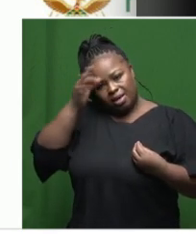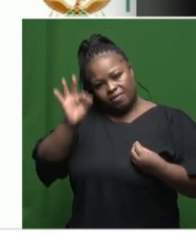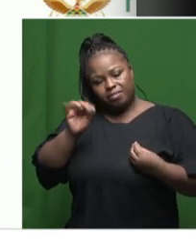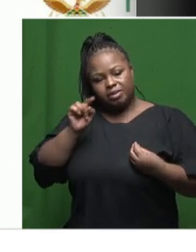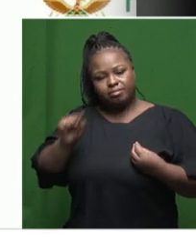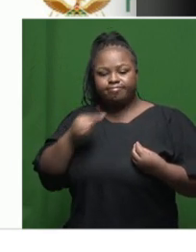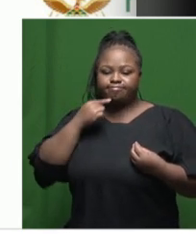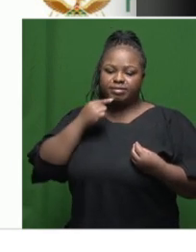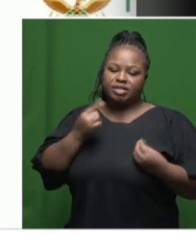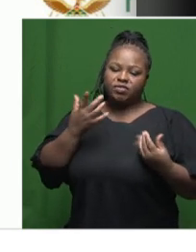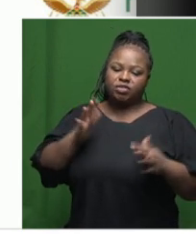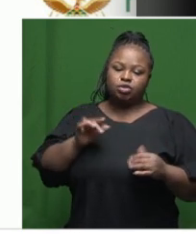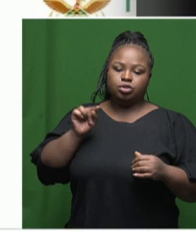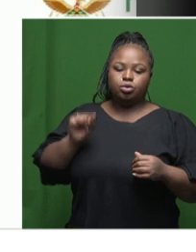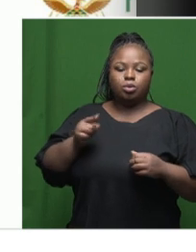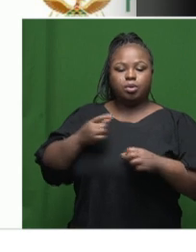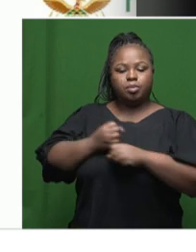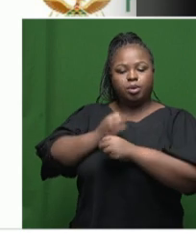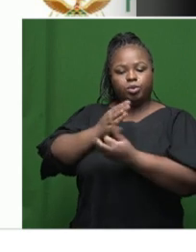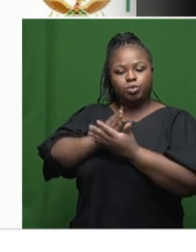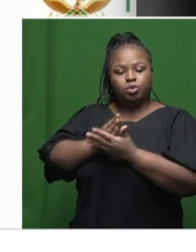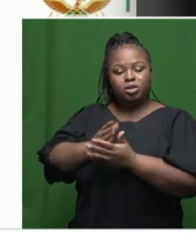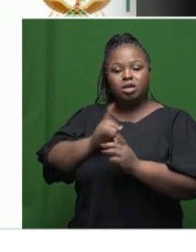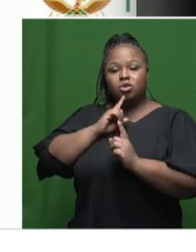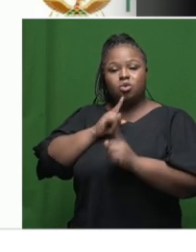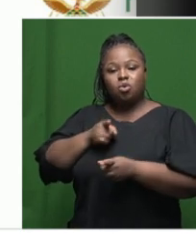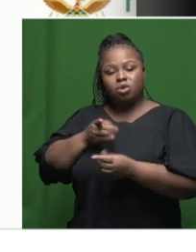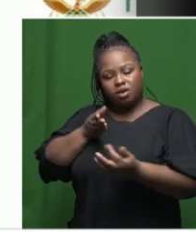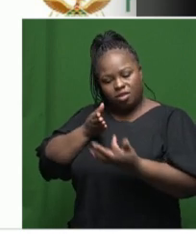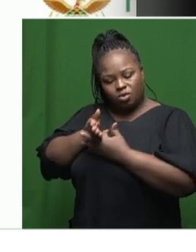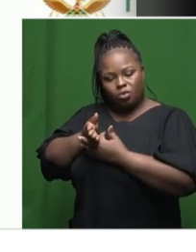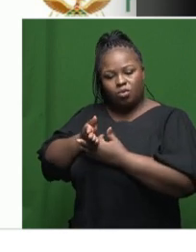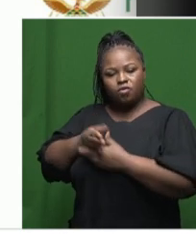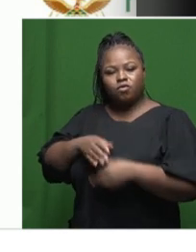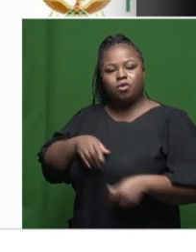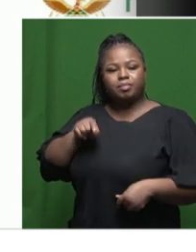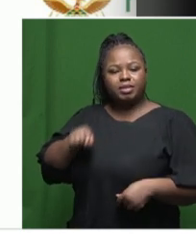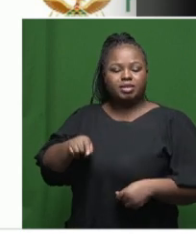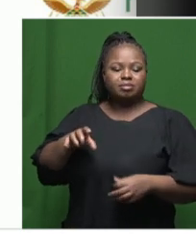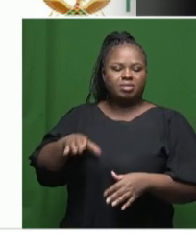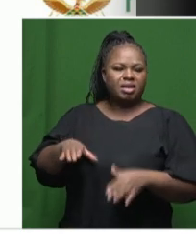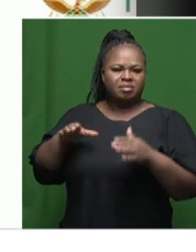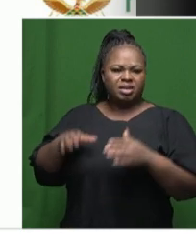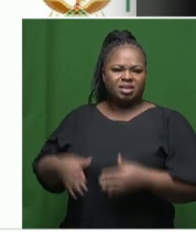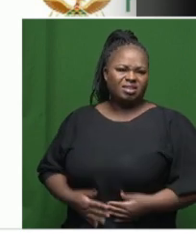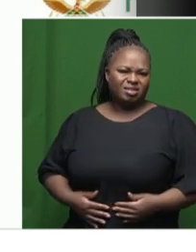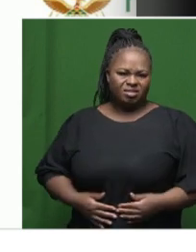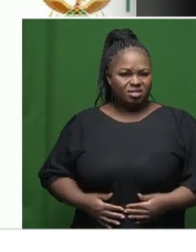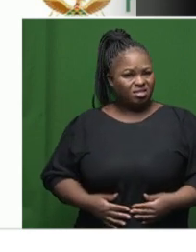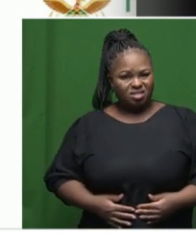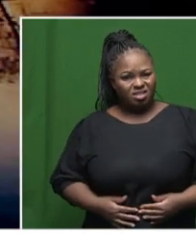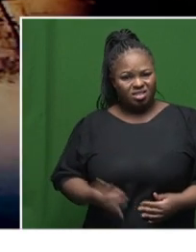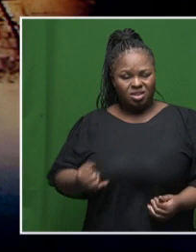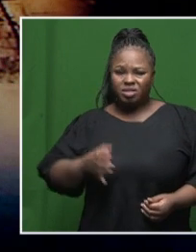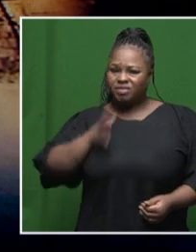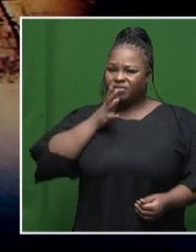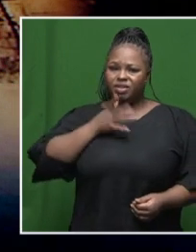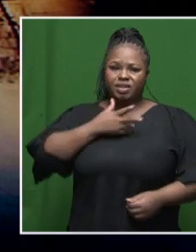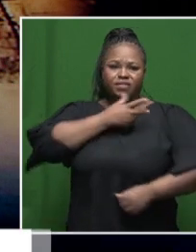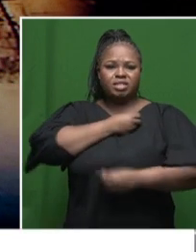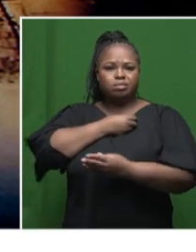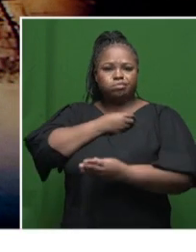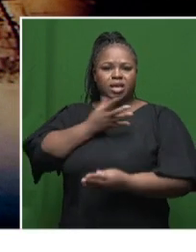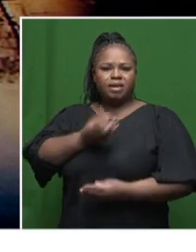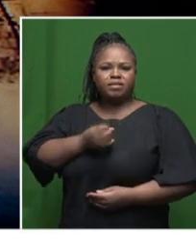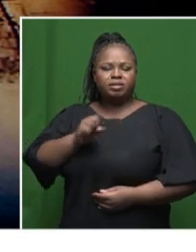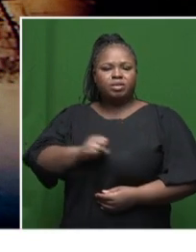has said, we are going to make sure that we place orders through from this plant. But it now seems like there's so much excess of vaccines. I mean, even in